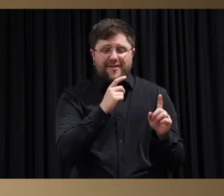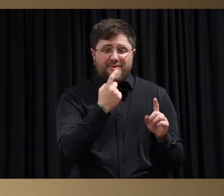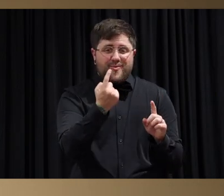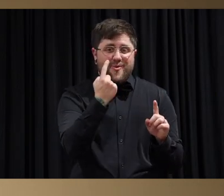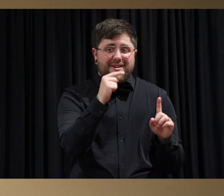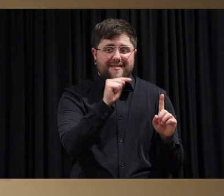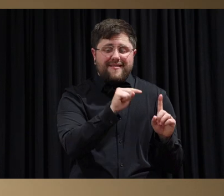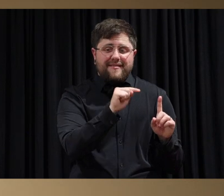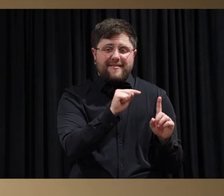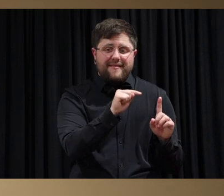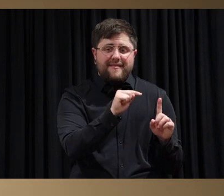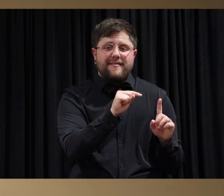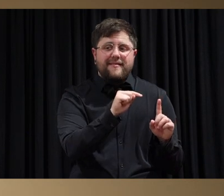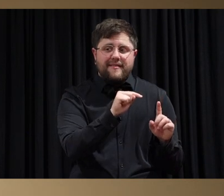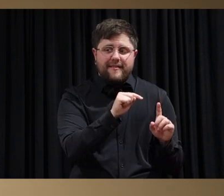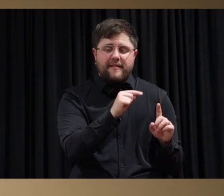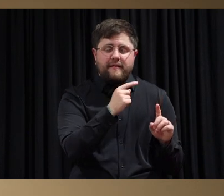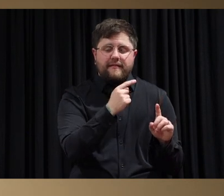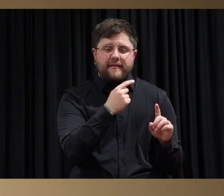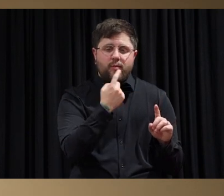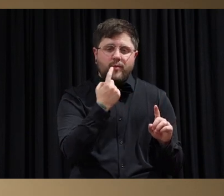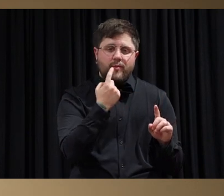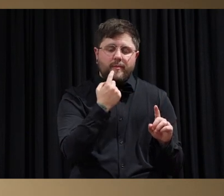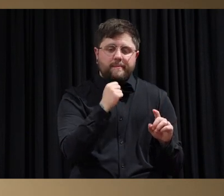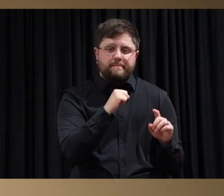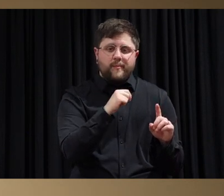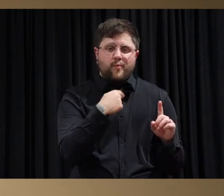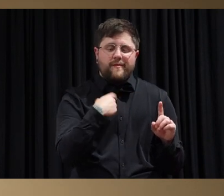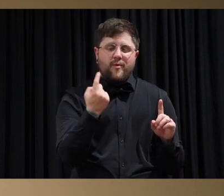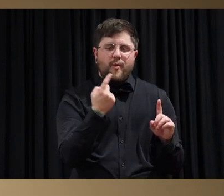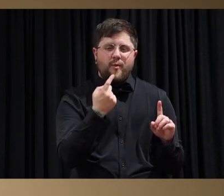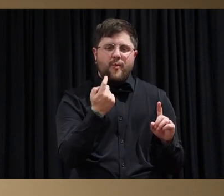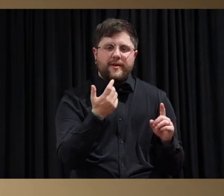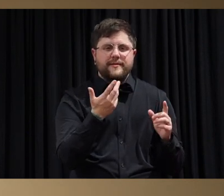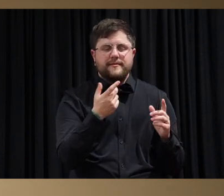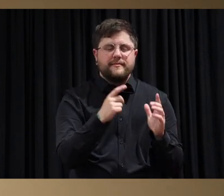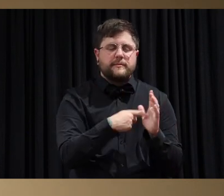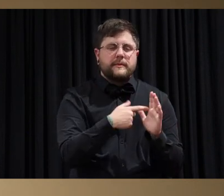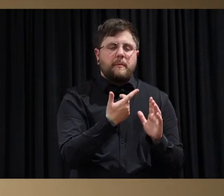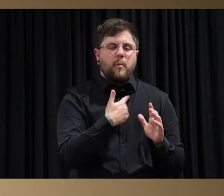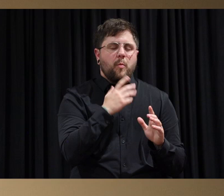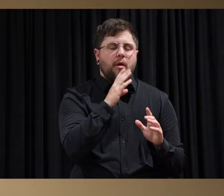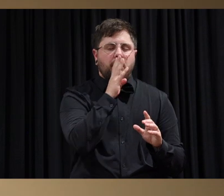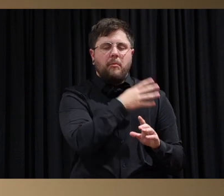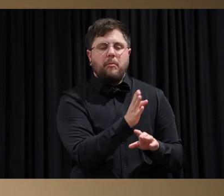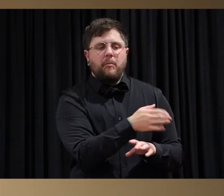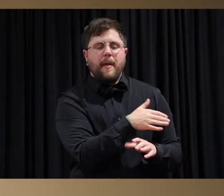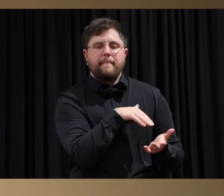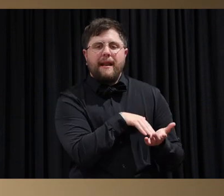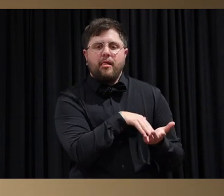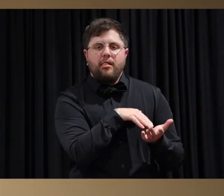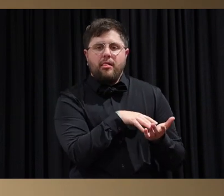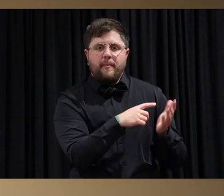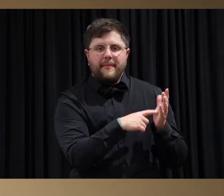And the one where there is some movement, and has been for a long time, we've always overlooked kind of medical. If what's